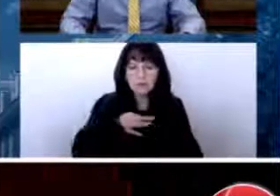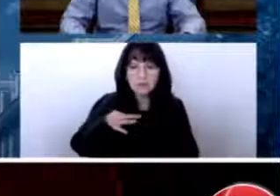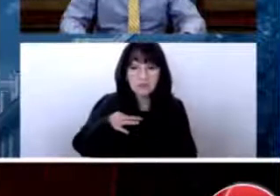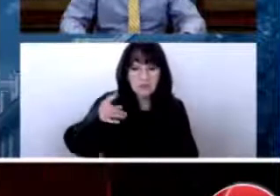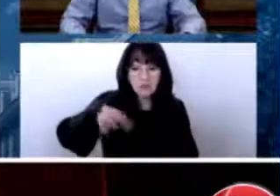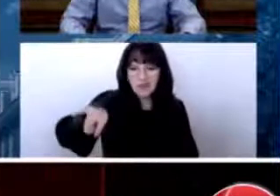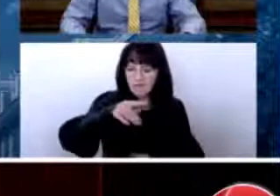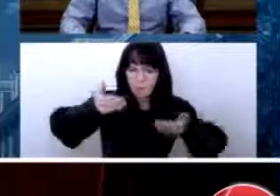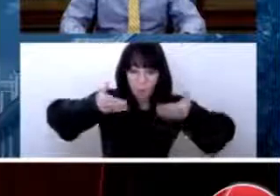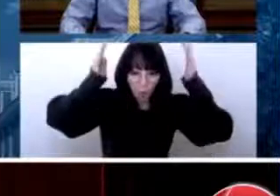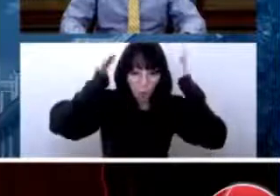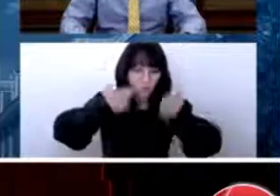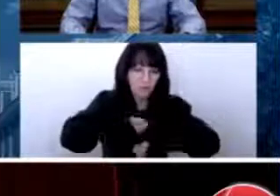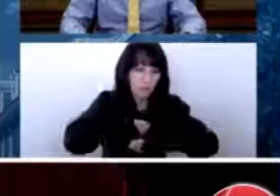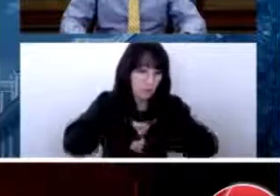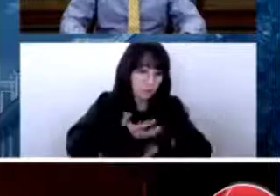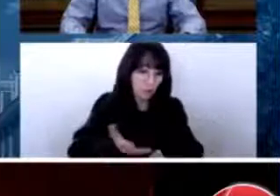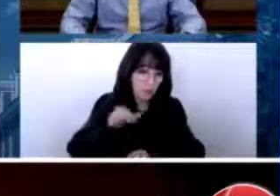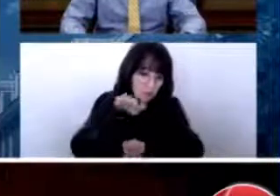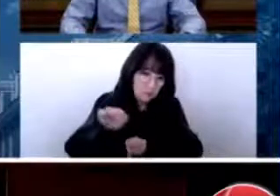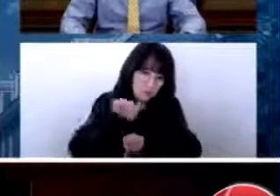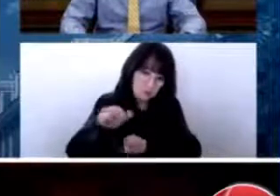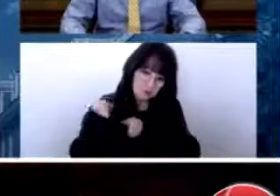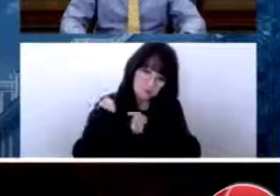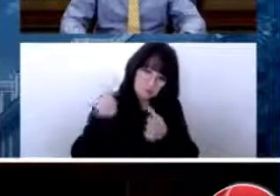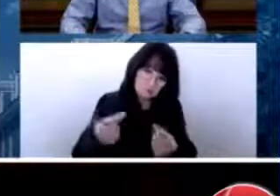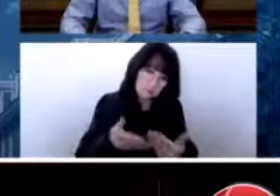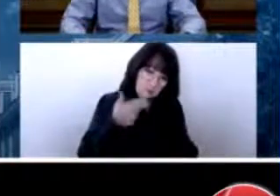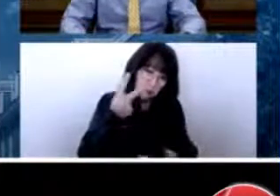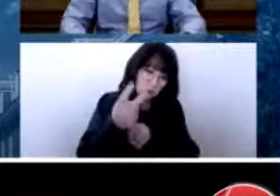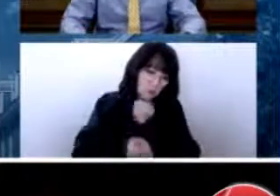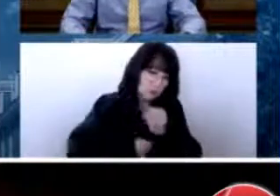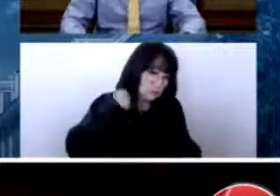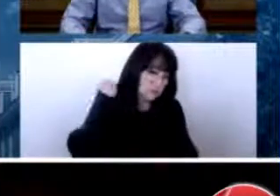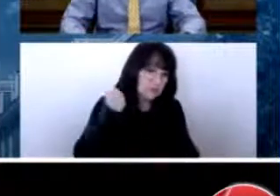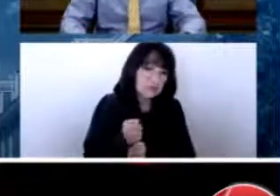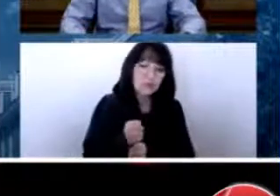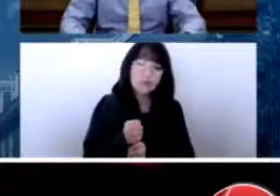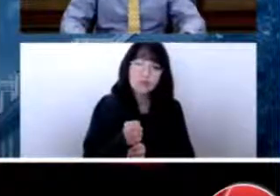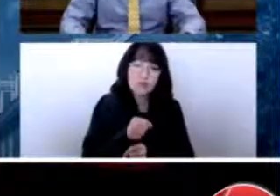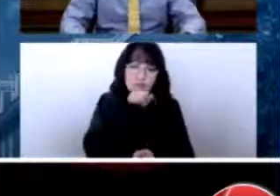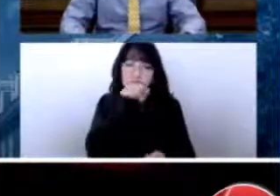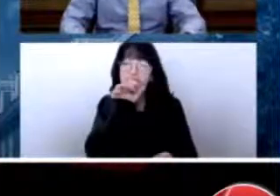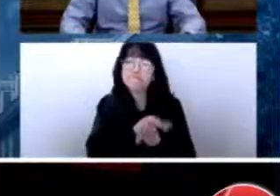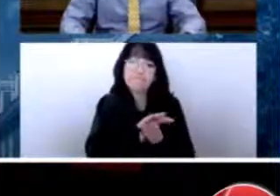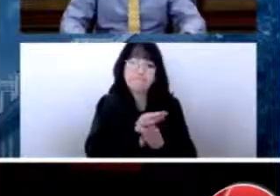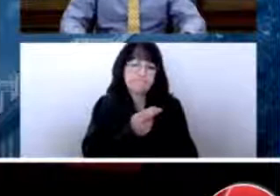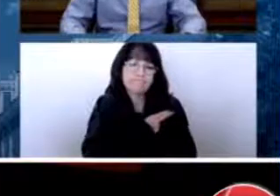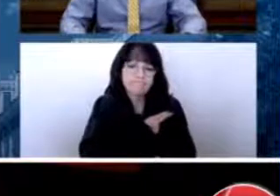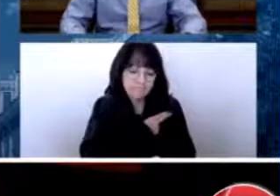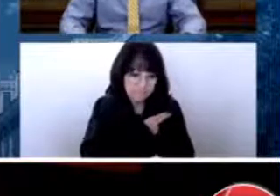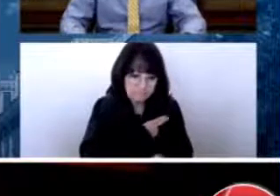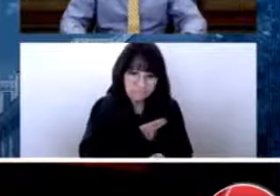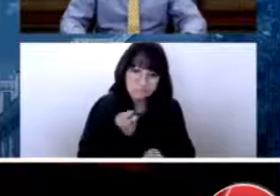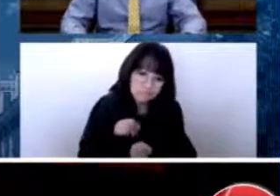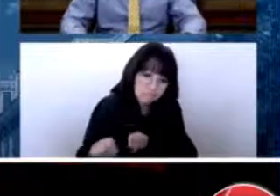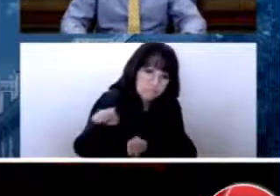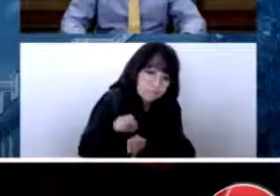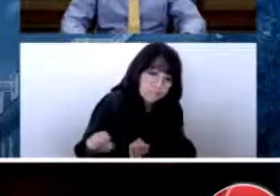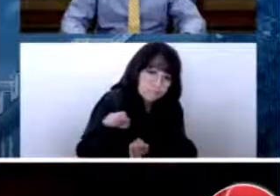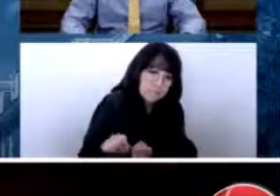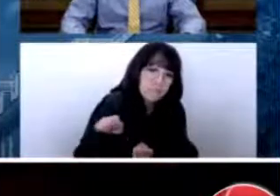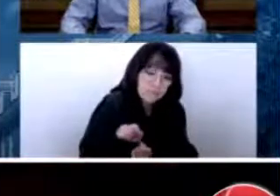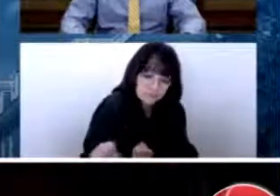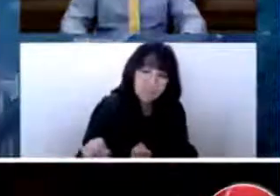are, again, fighting the surge. On the next slide, we're almost 2 years into this, and so we know what we need to do, which is to